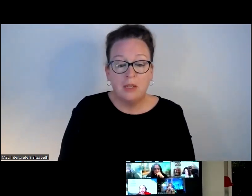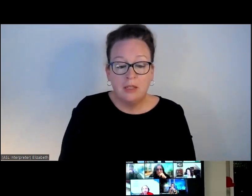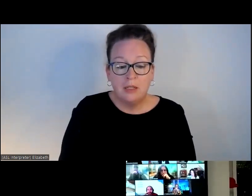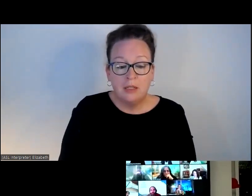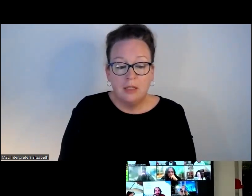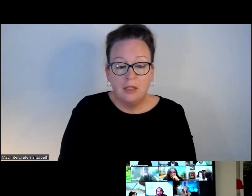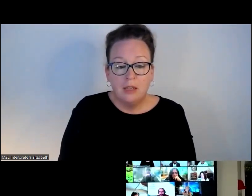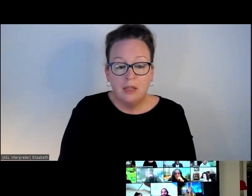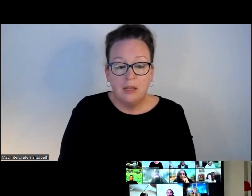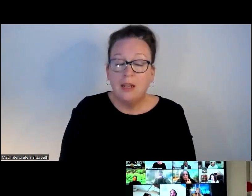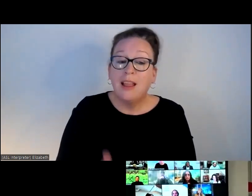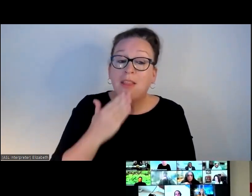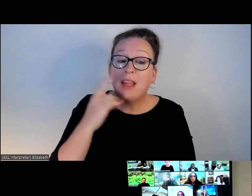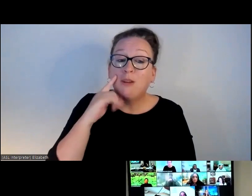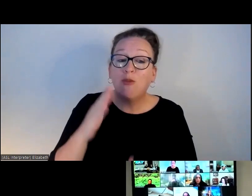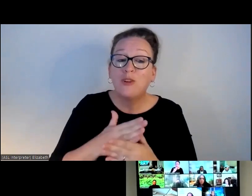Thanks for sharing.